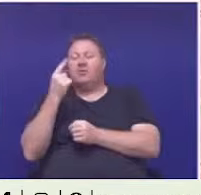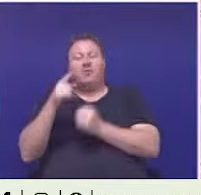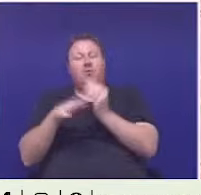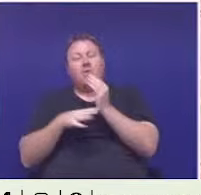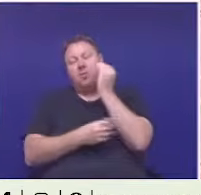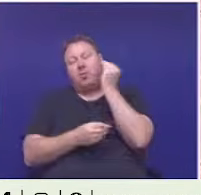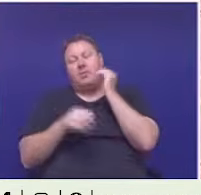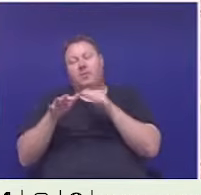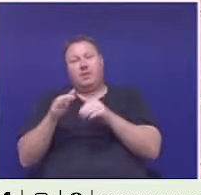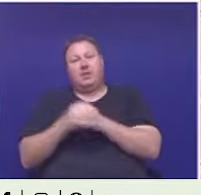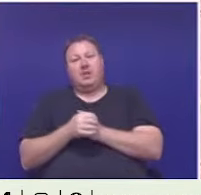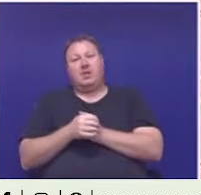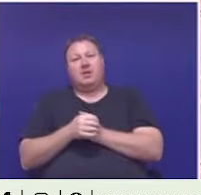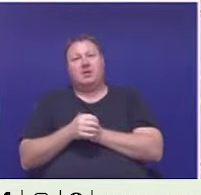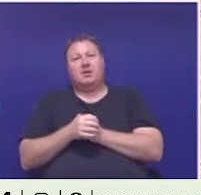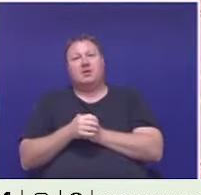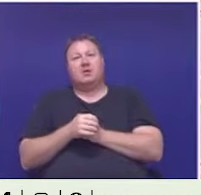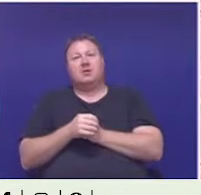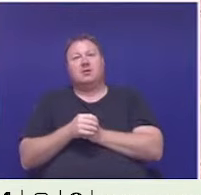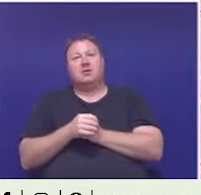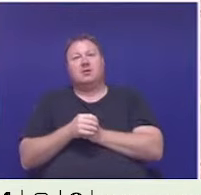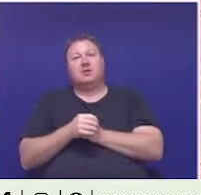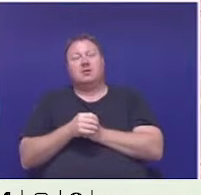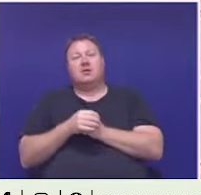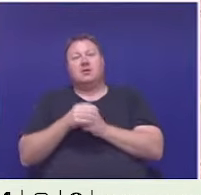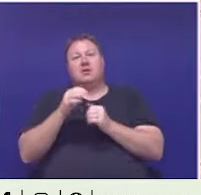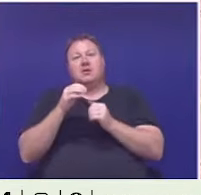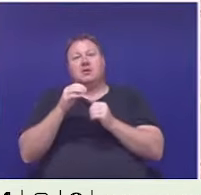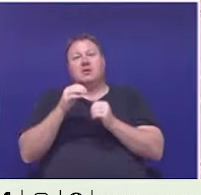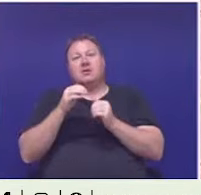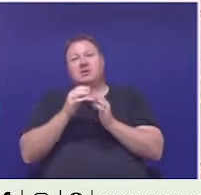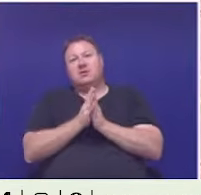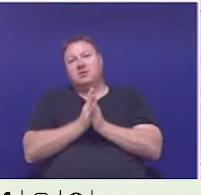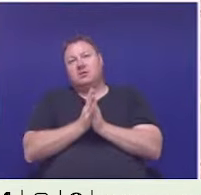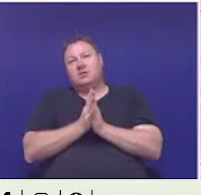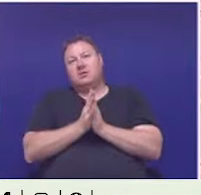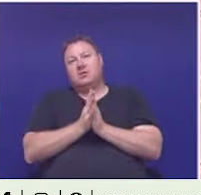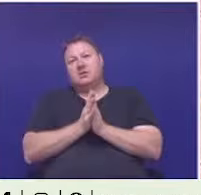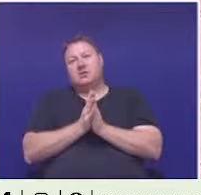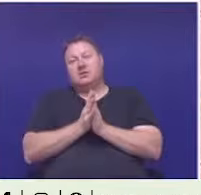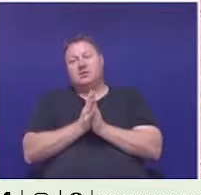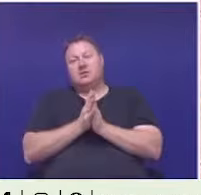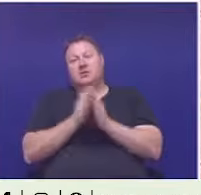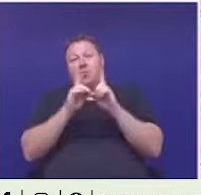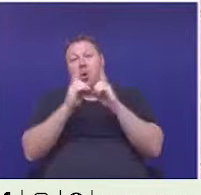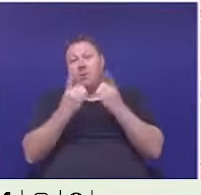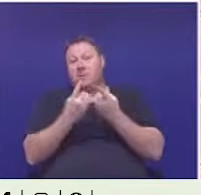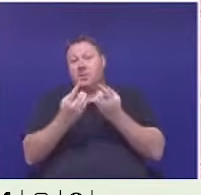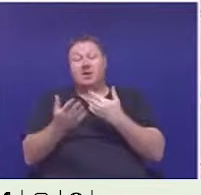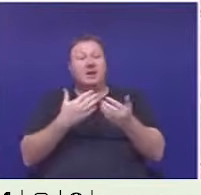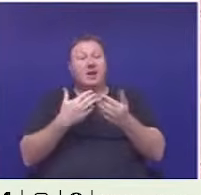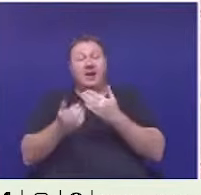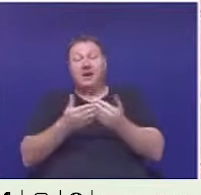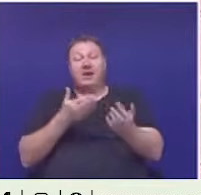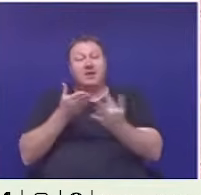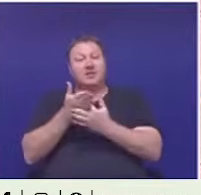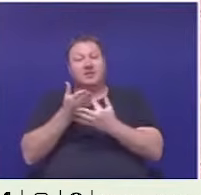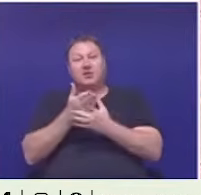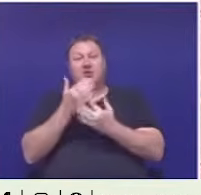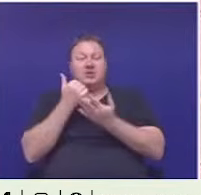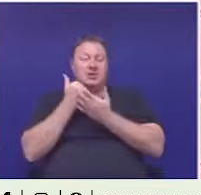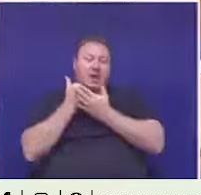has any target interventions to assist the learners from the poorest schools in South Africa.